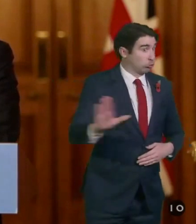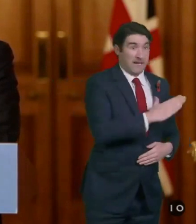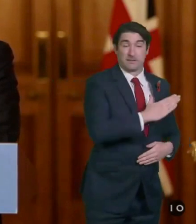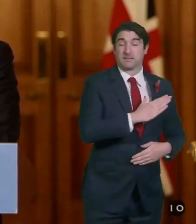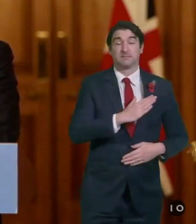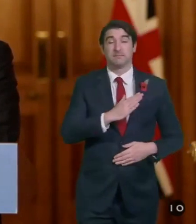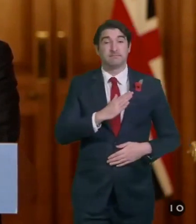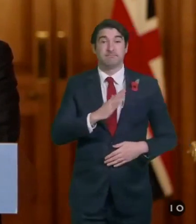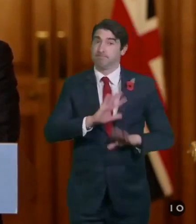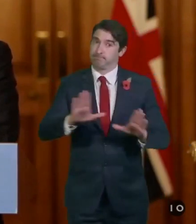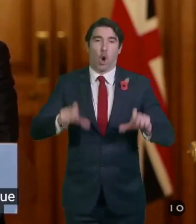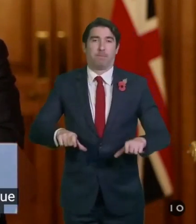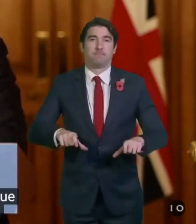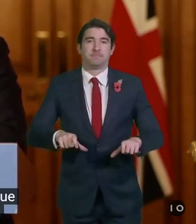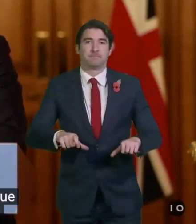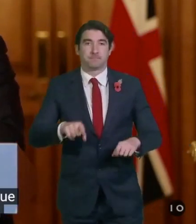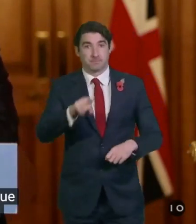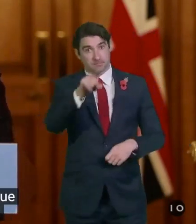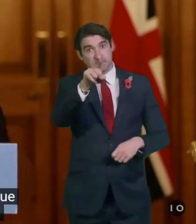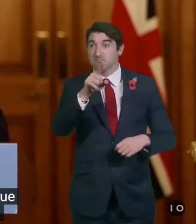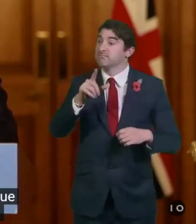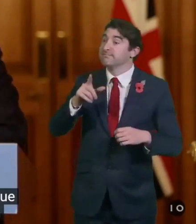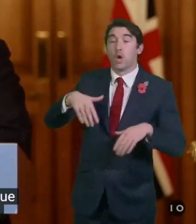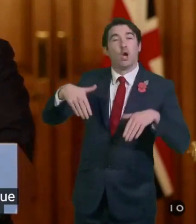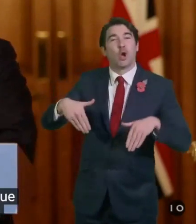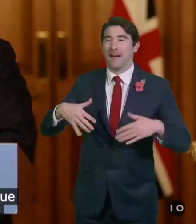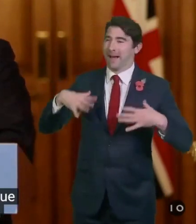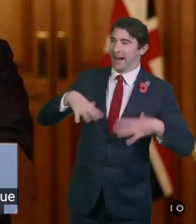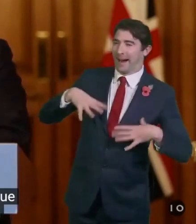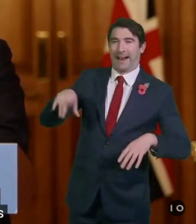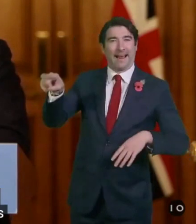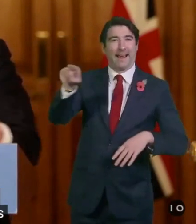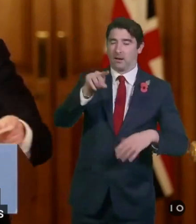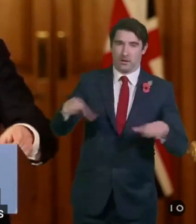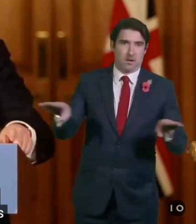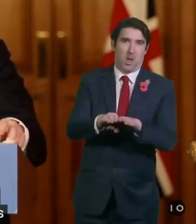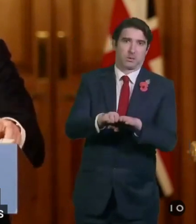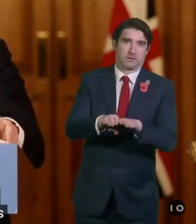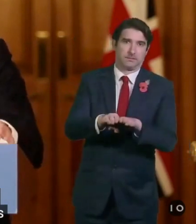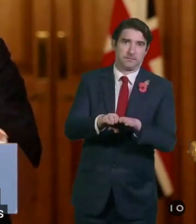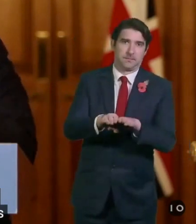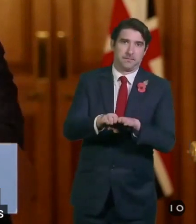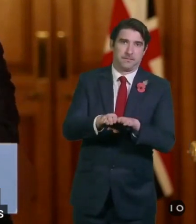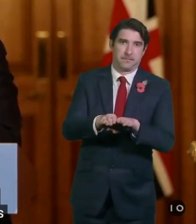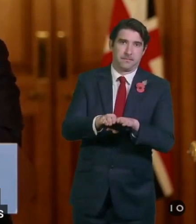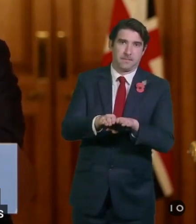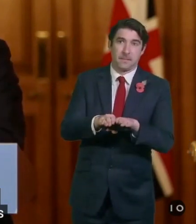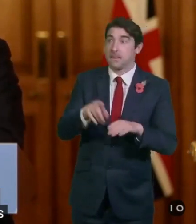and collect services can continue and essential shops will remain open, so there's no need to stock